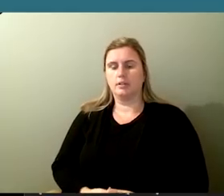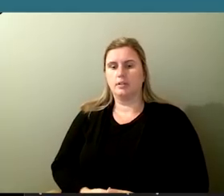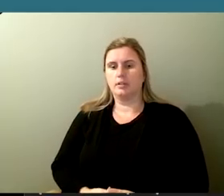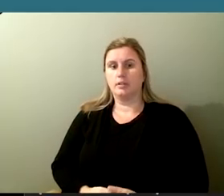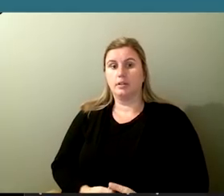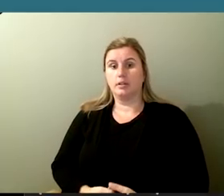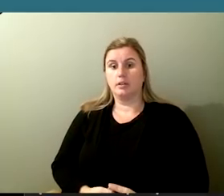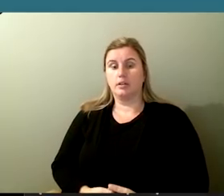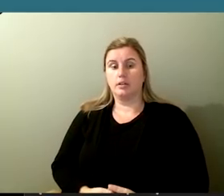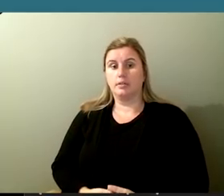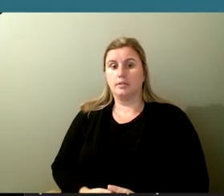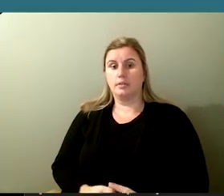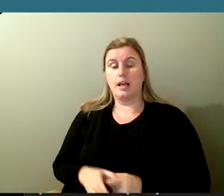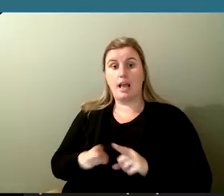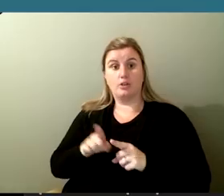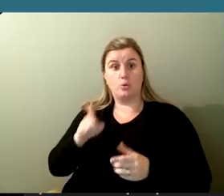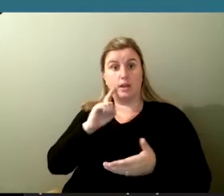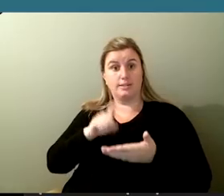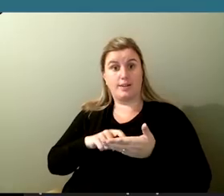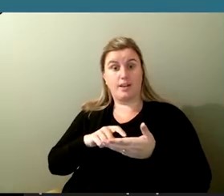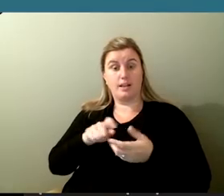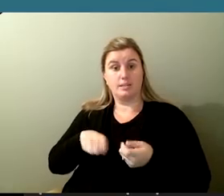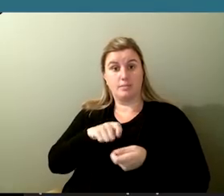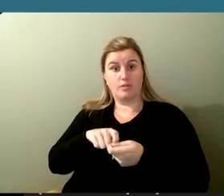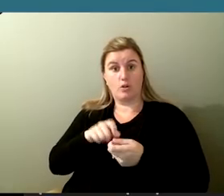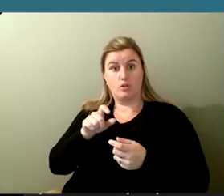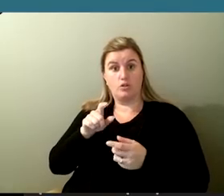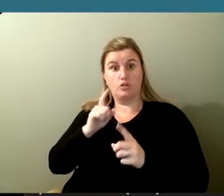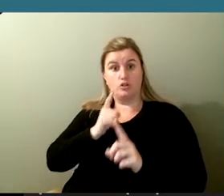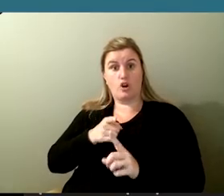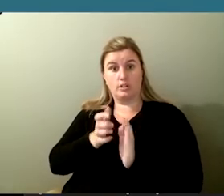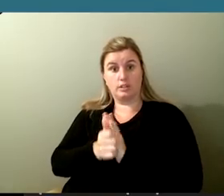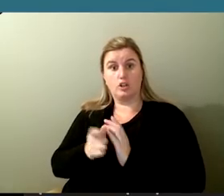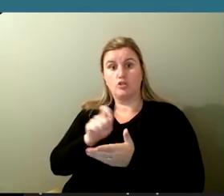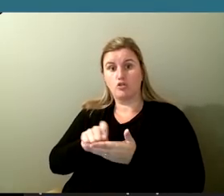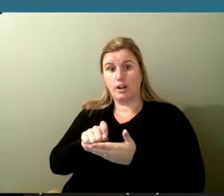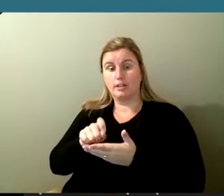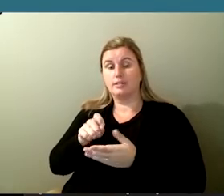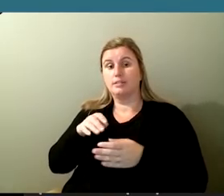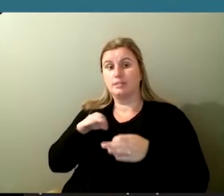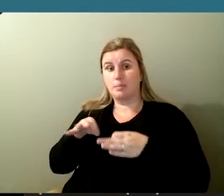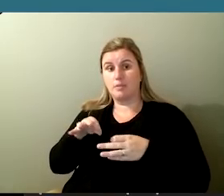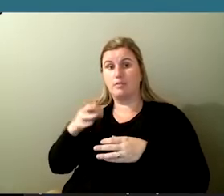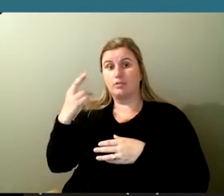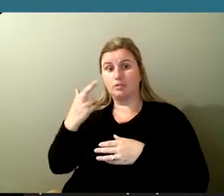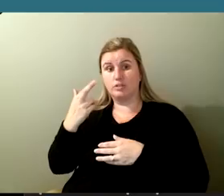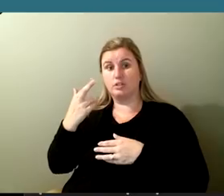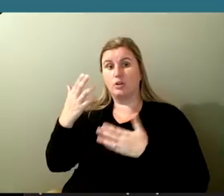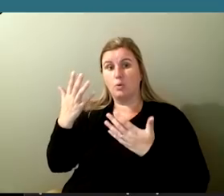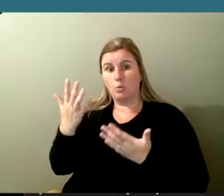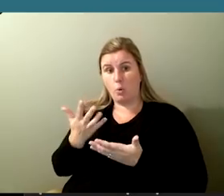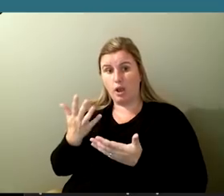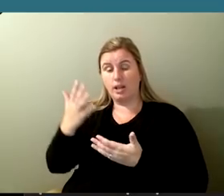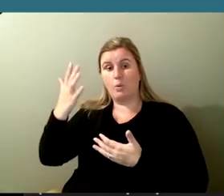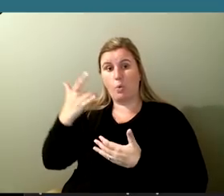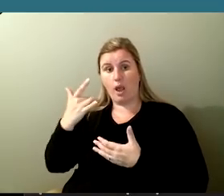as you identify and specify work target skills, provide written summaries and explanations as to the what and the why of the skill